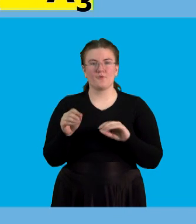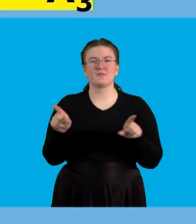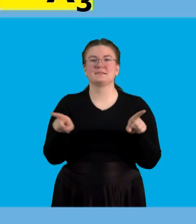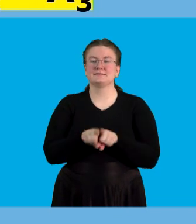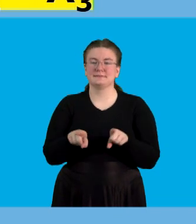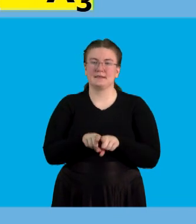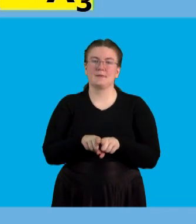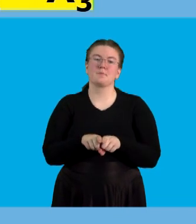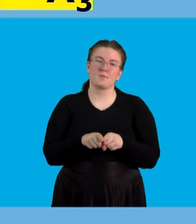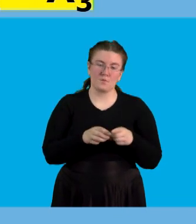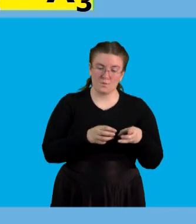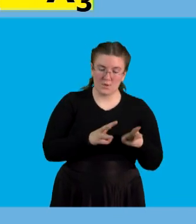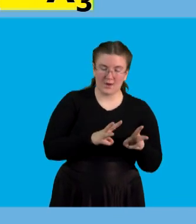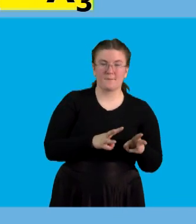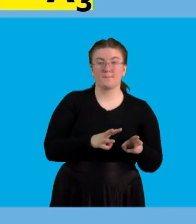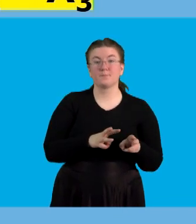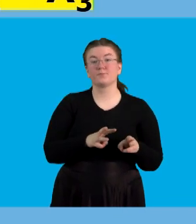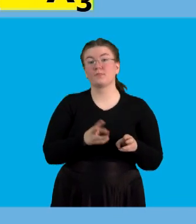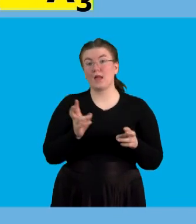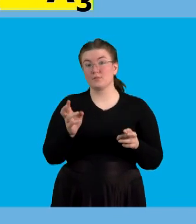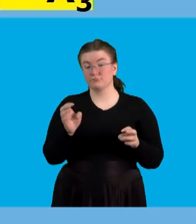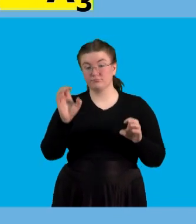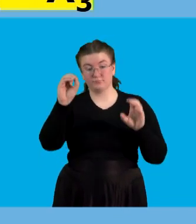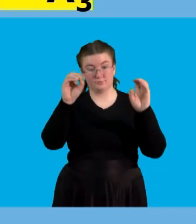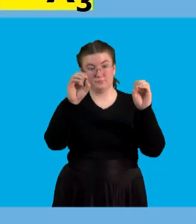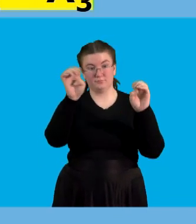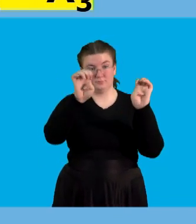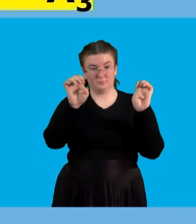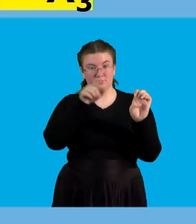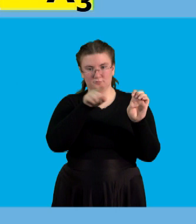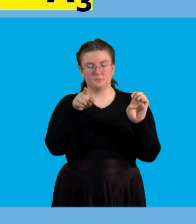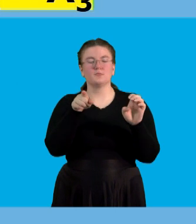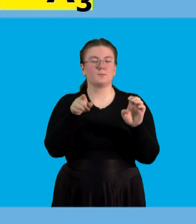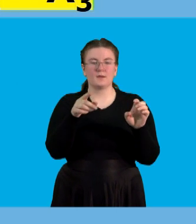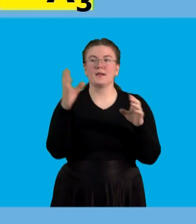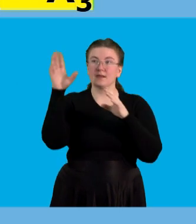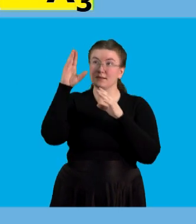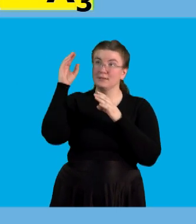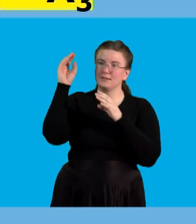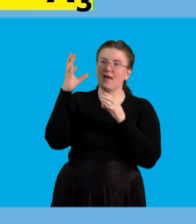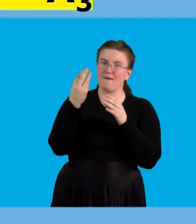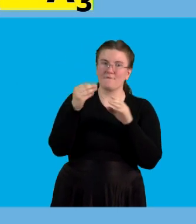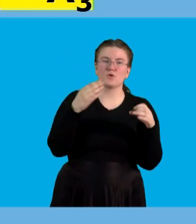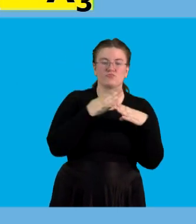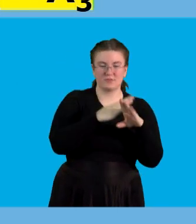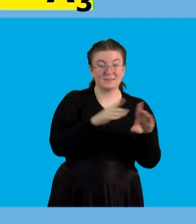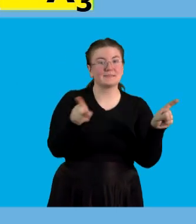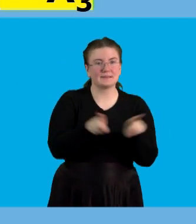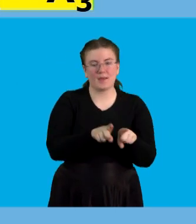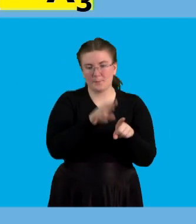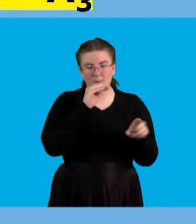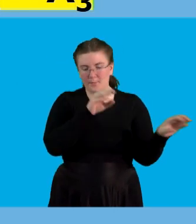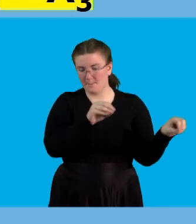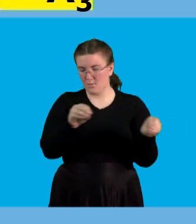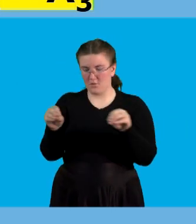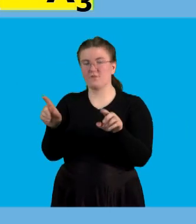the electrons, because are experiencing the same resistance, they are going to be moving at the same rate. This means that when we're looking at this diagram